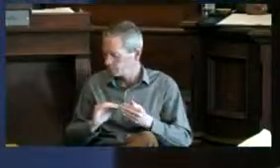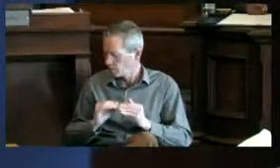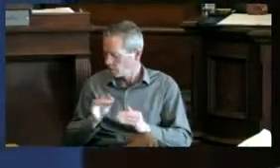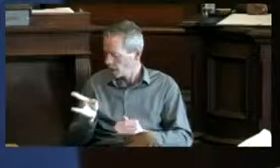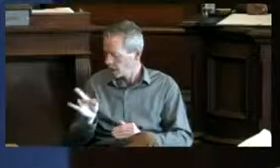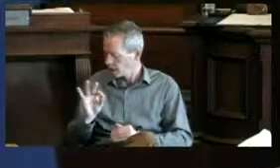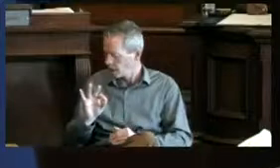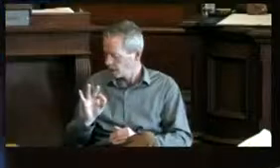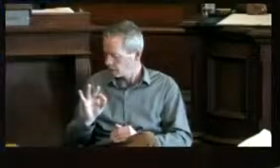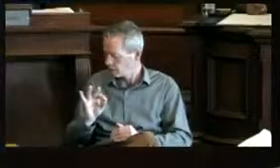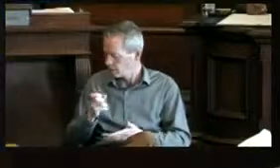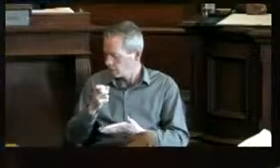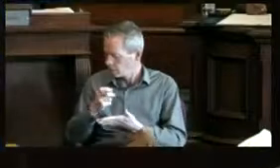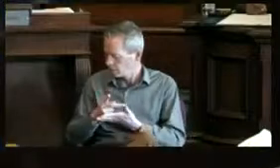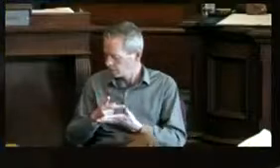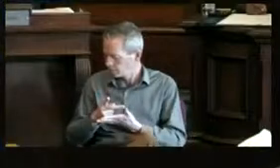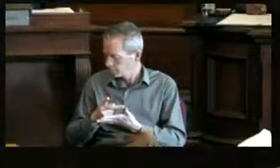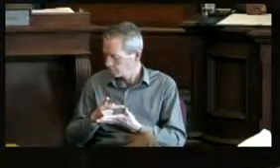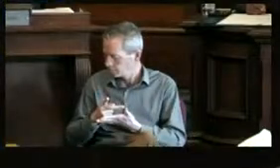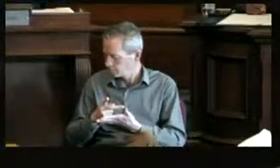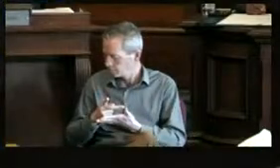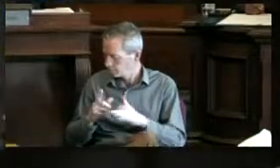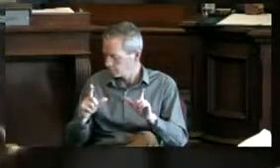Introductory number 89,